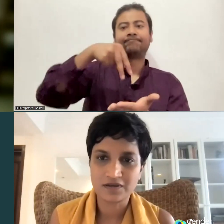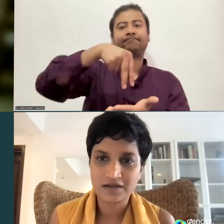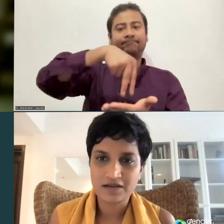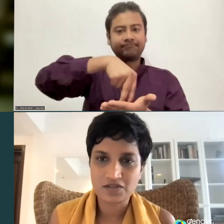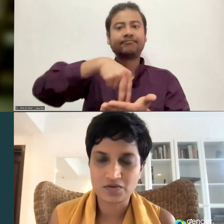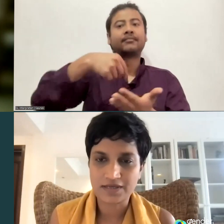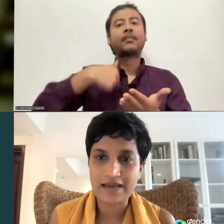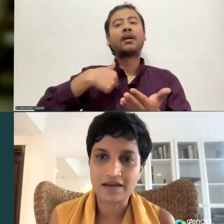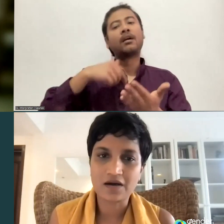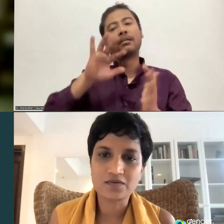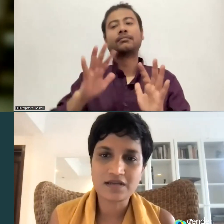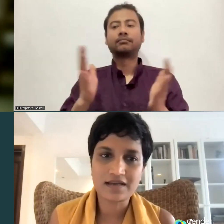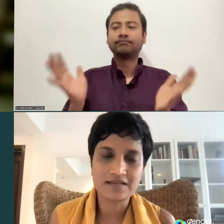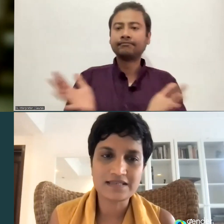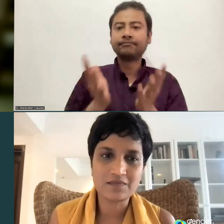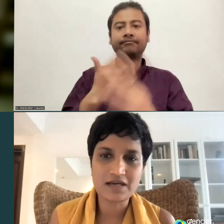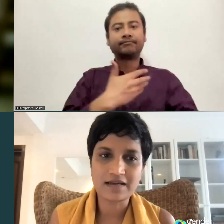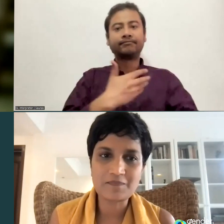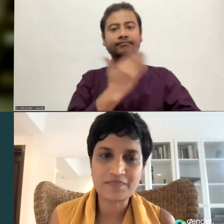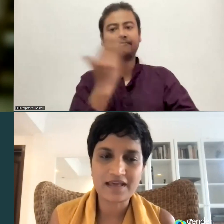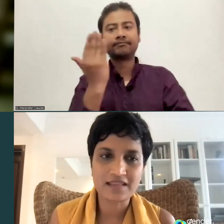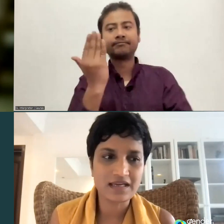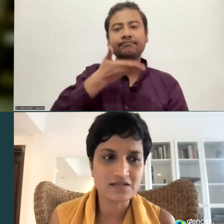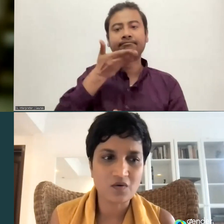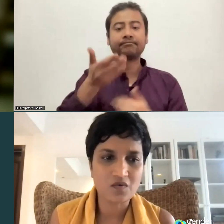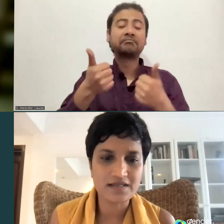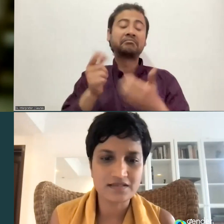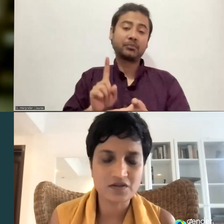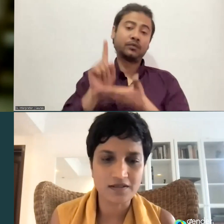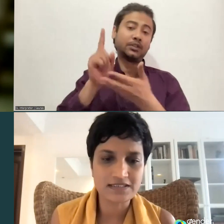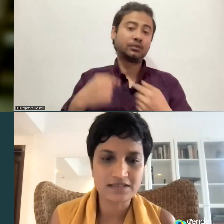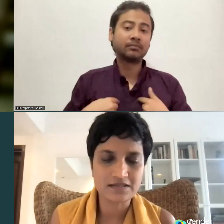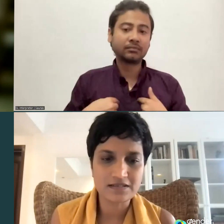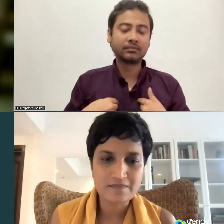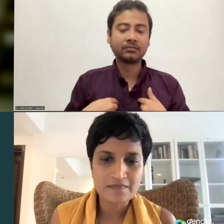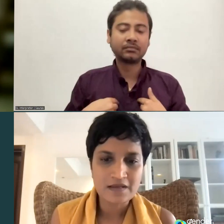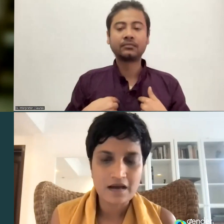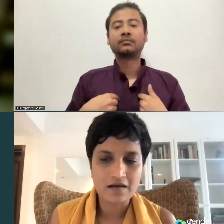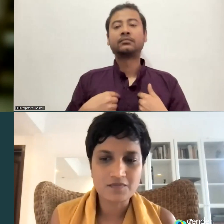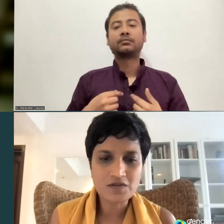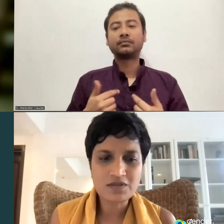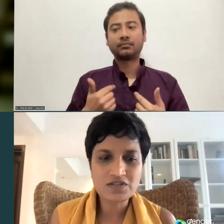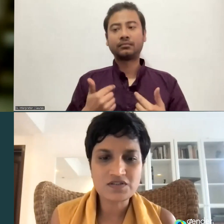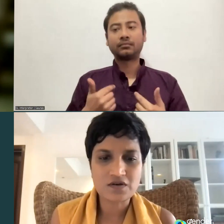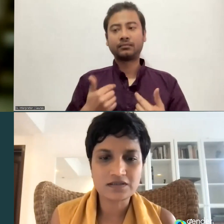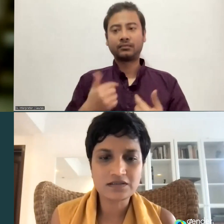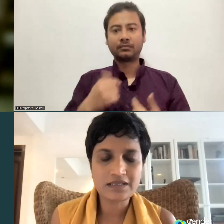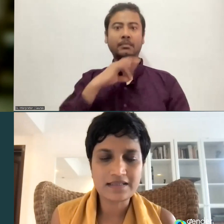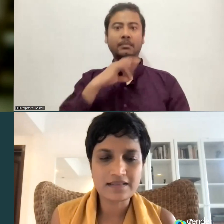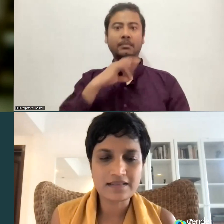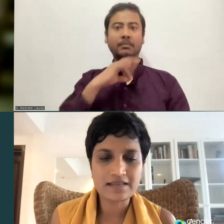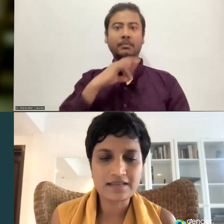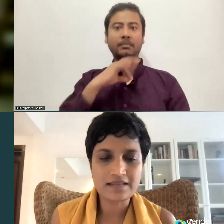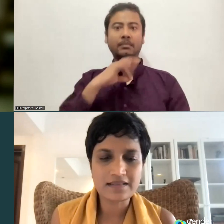to carry out. And at the same time, I think it's always this constant, not so much a struggle,